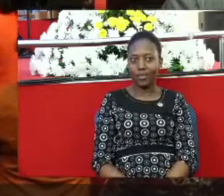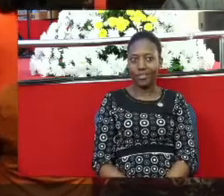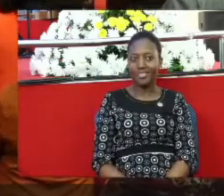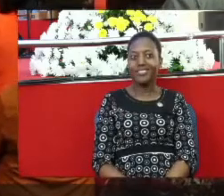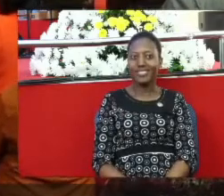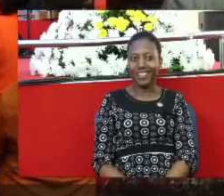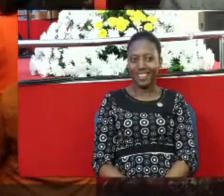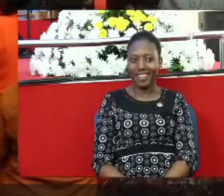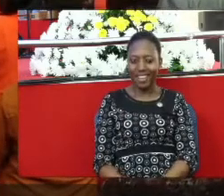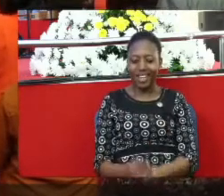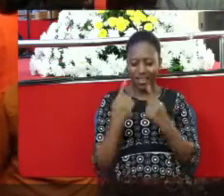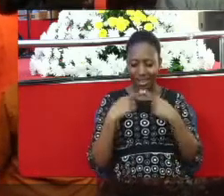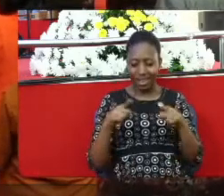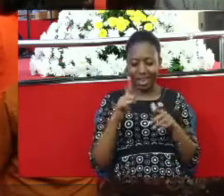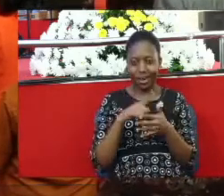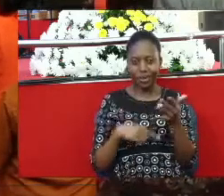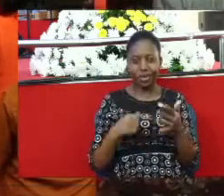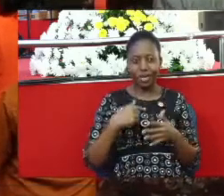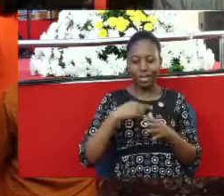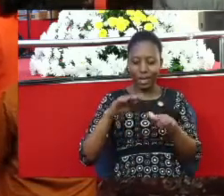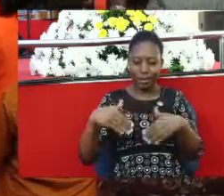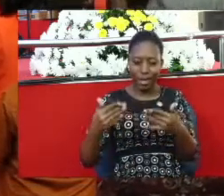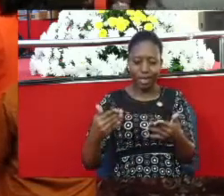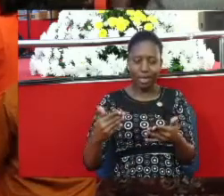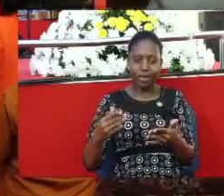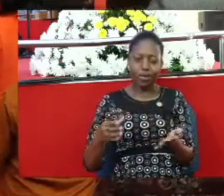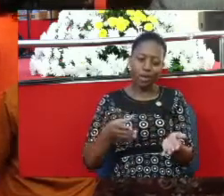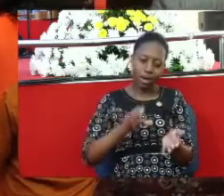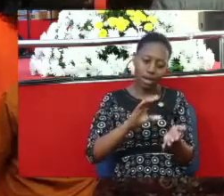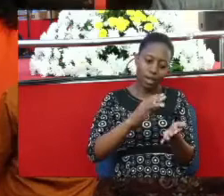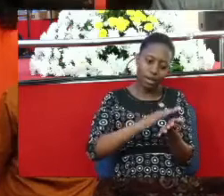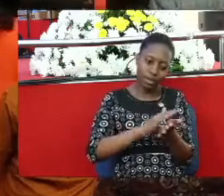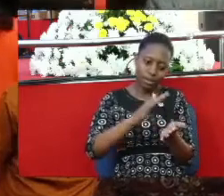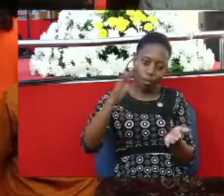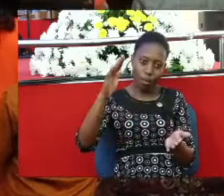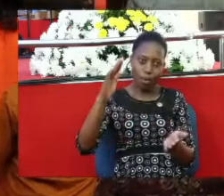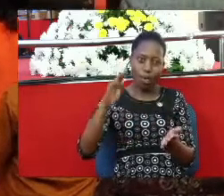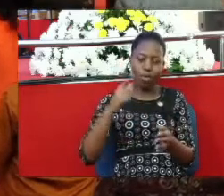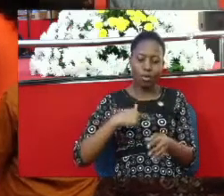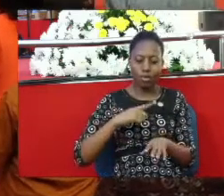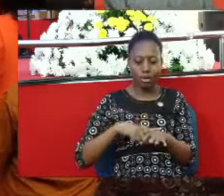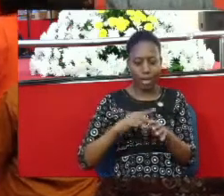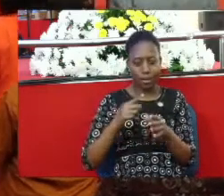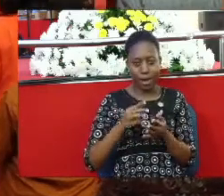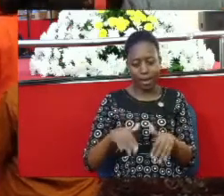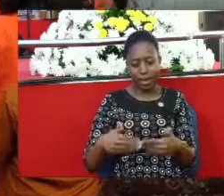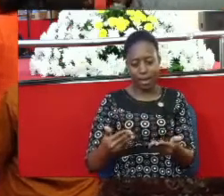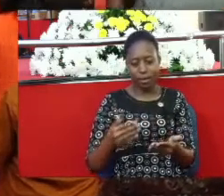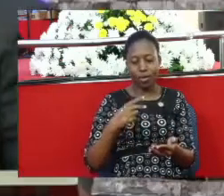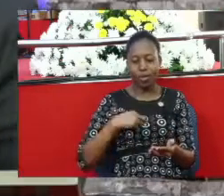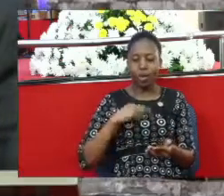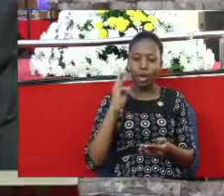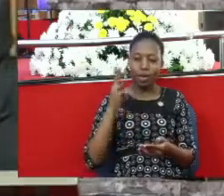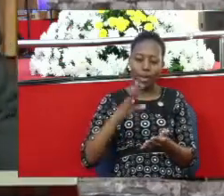give, I will increase more. As I give, I will increase more.